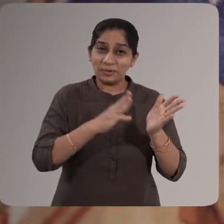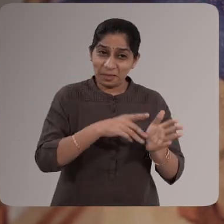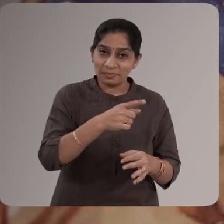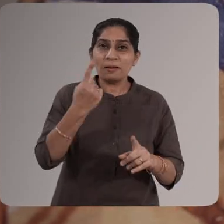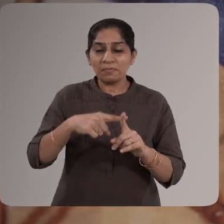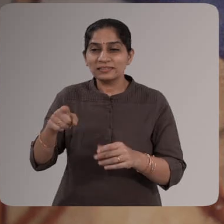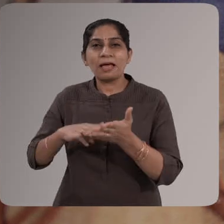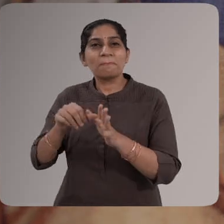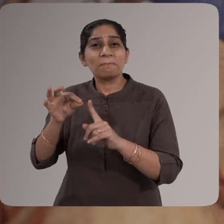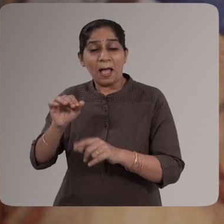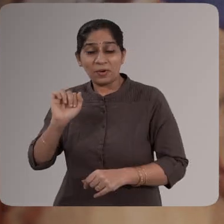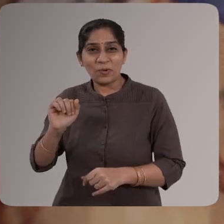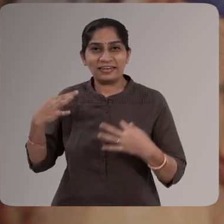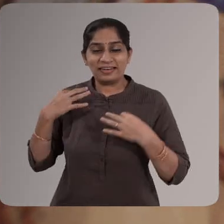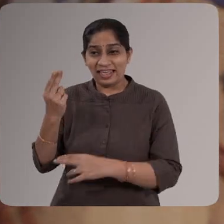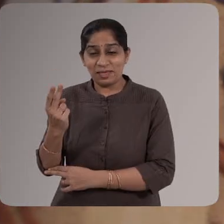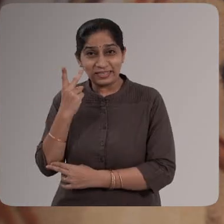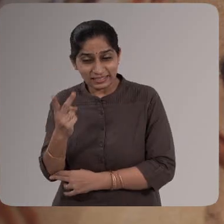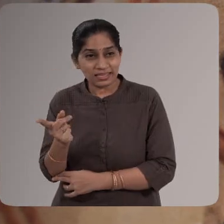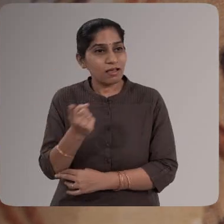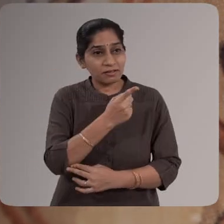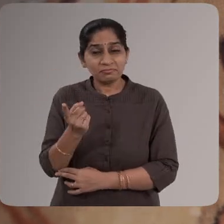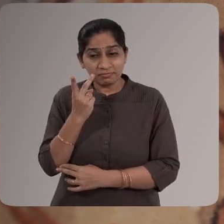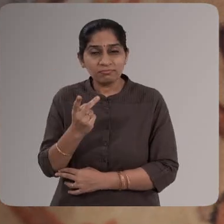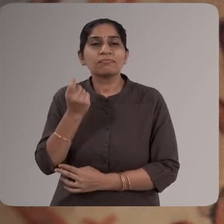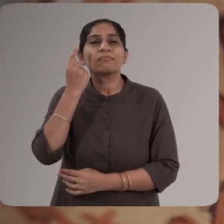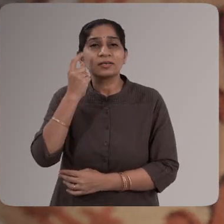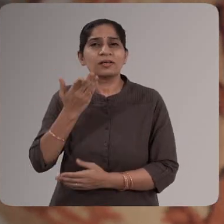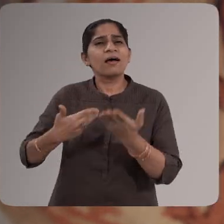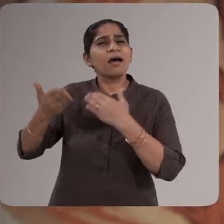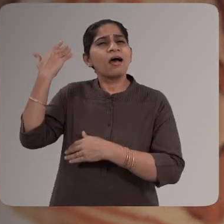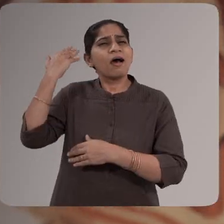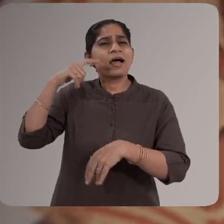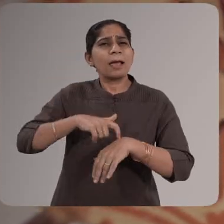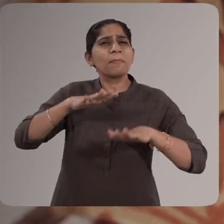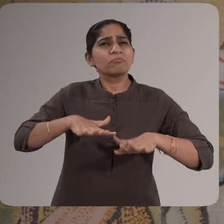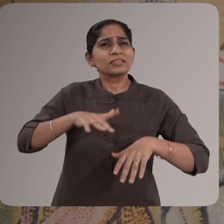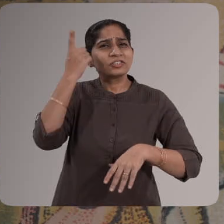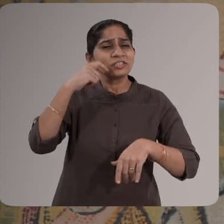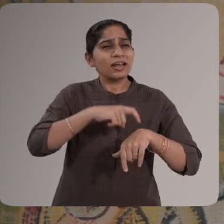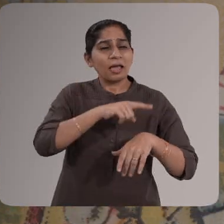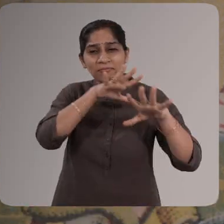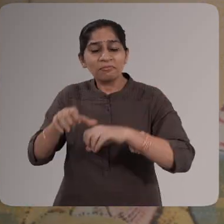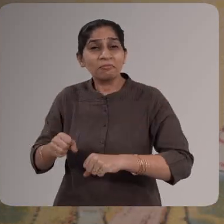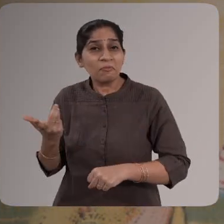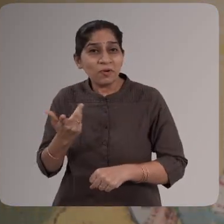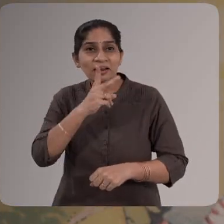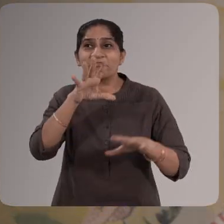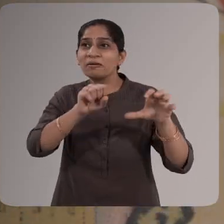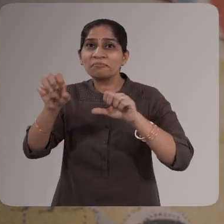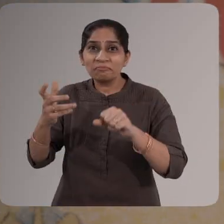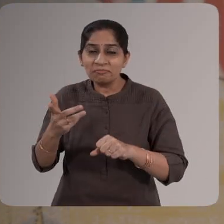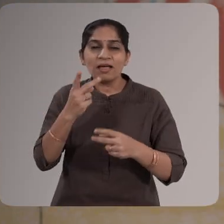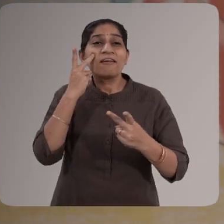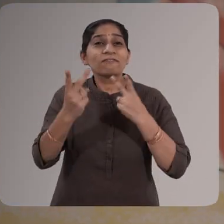Museum's collection and the textile label from MAP's collection, we uncover aspects of colonialism through visual